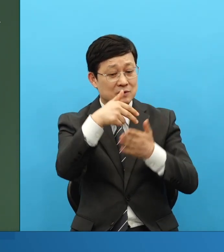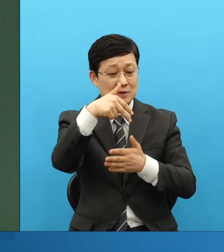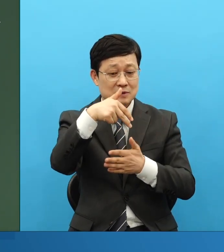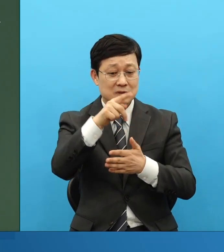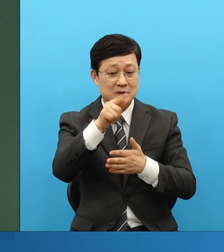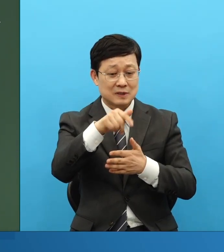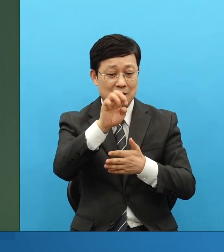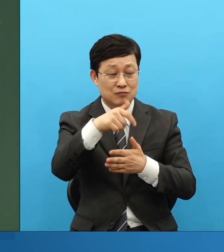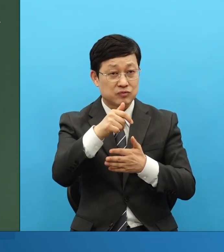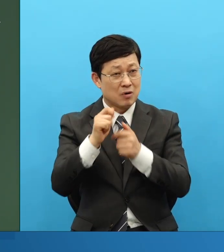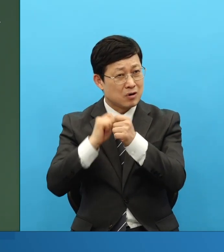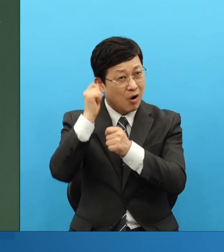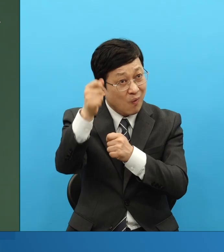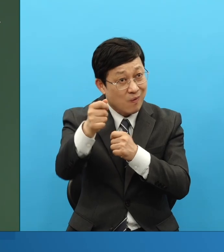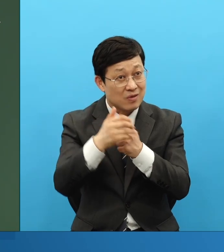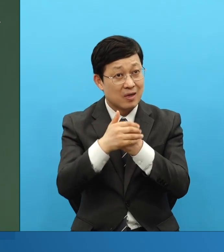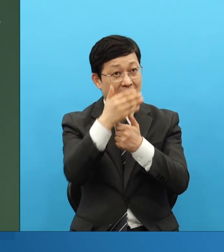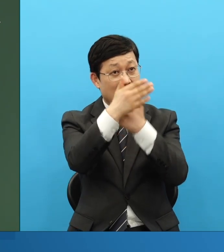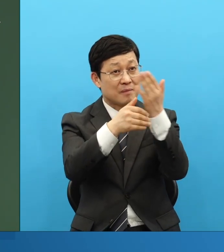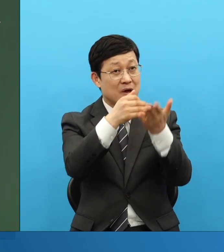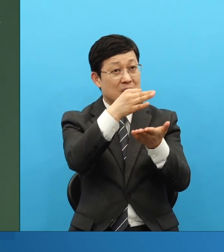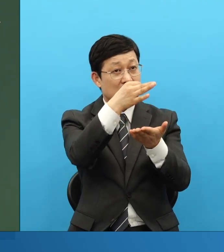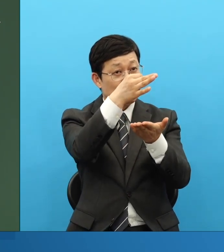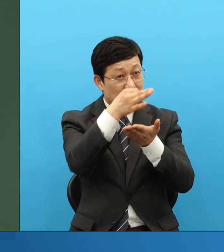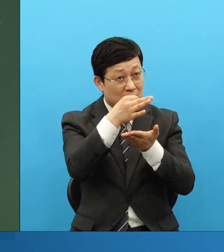inheritance, masterpiece, and legacy.